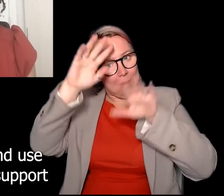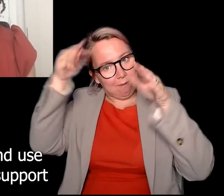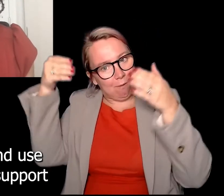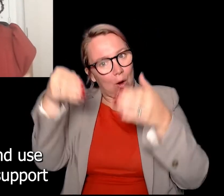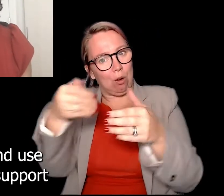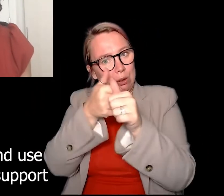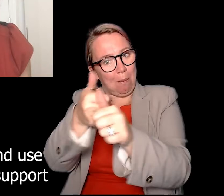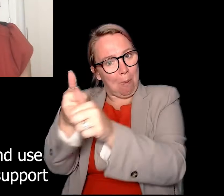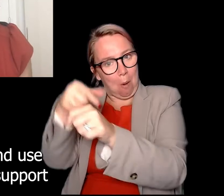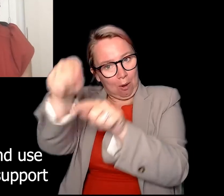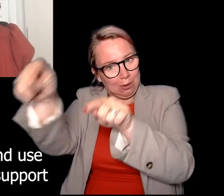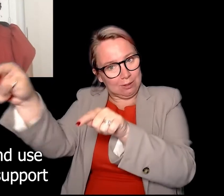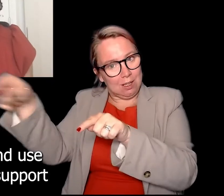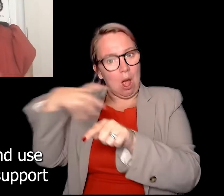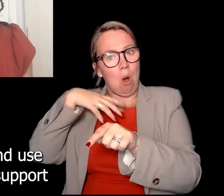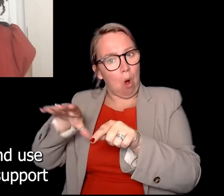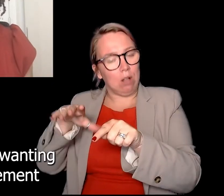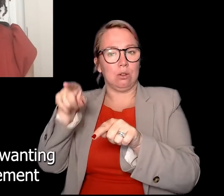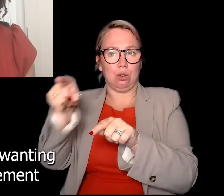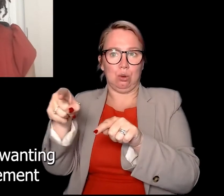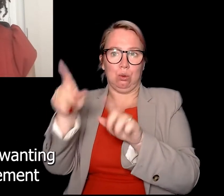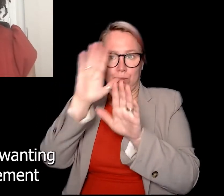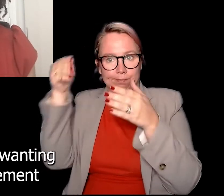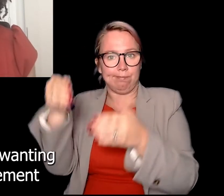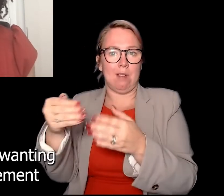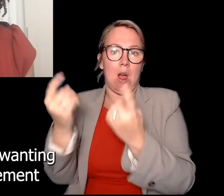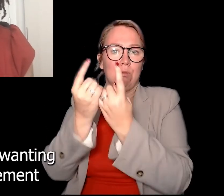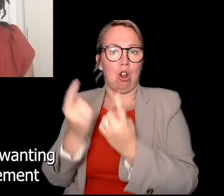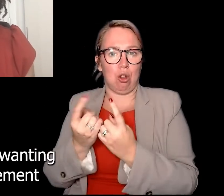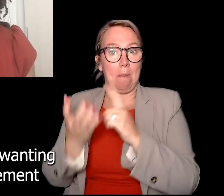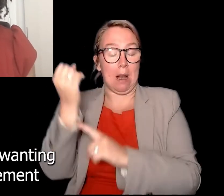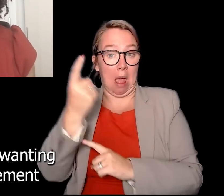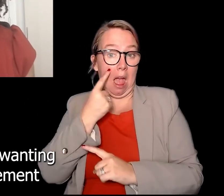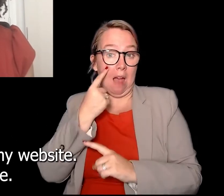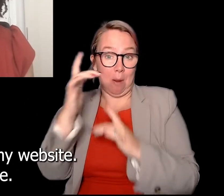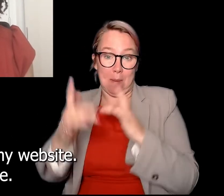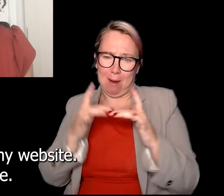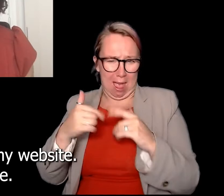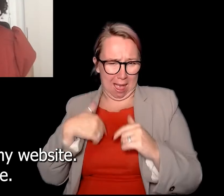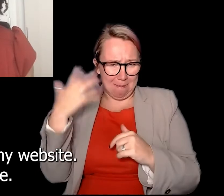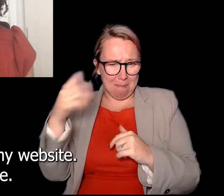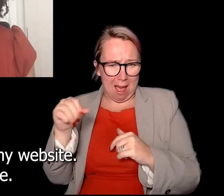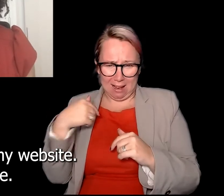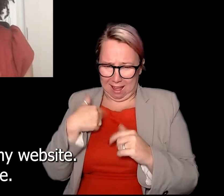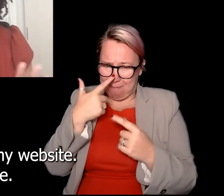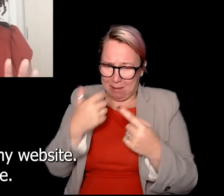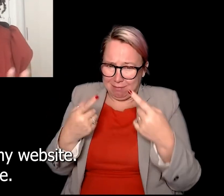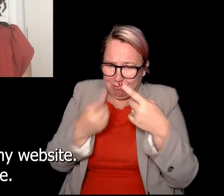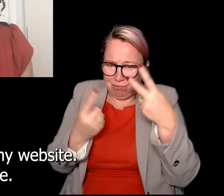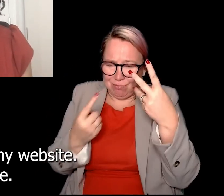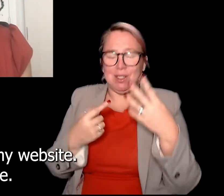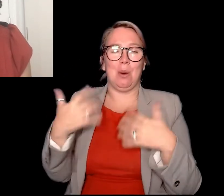is try and use as much of this time to support those other people who are wanting to pursue product management. But yeah, definitely check out my website.